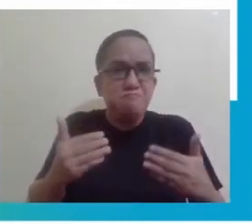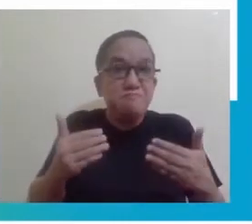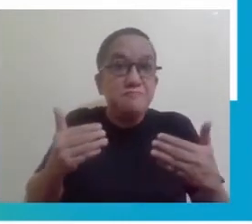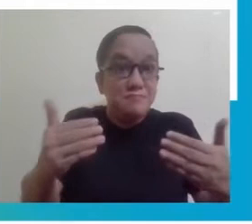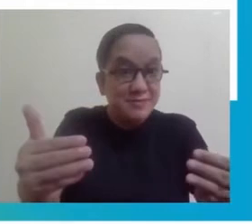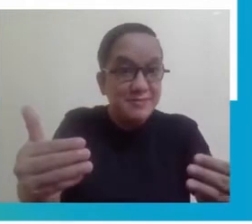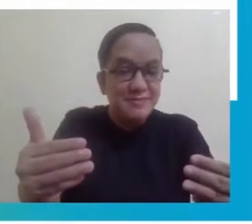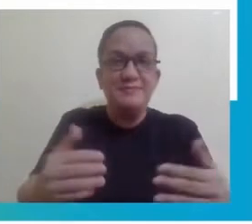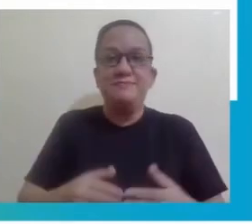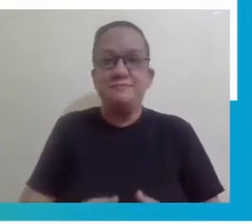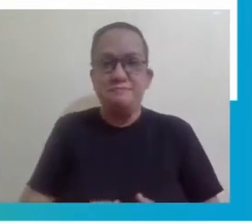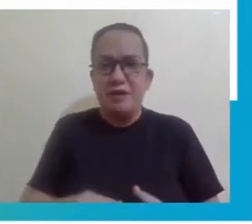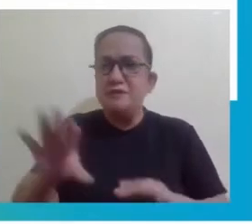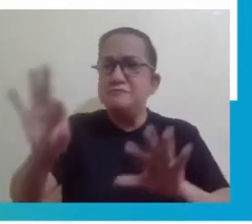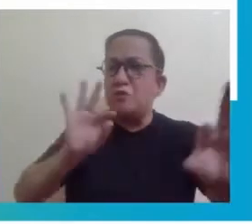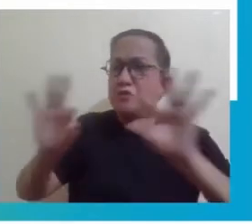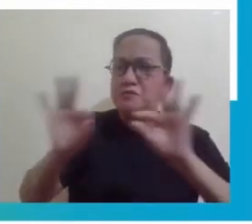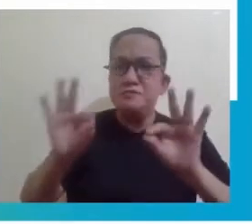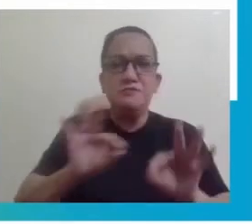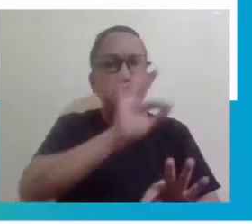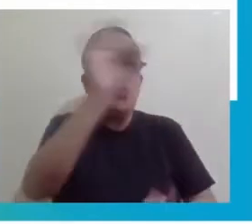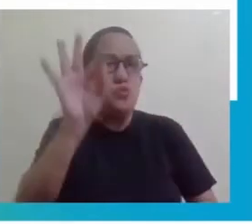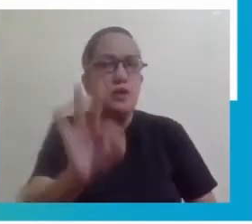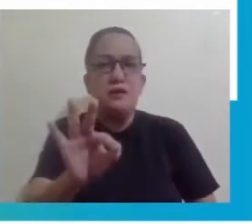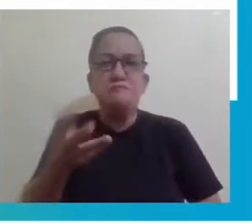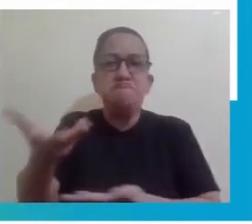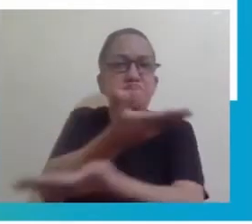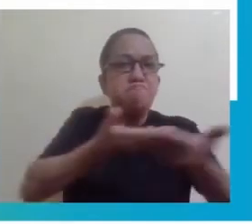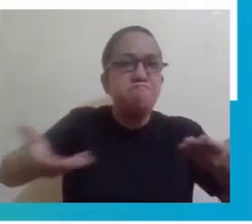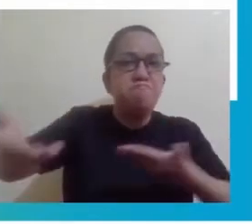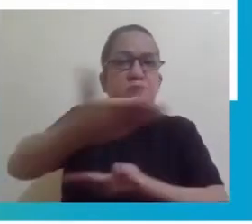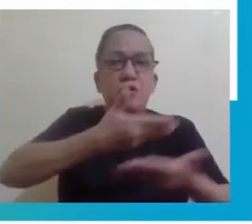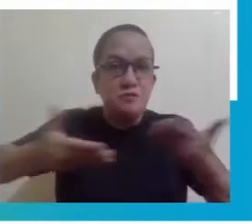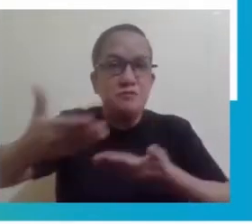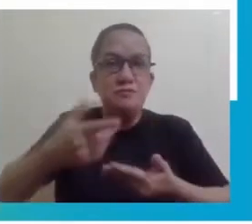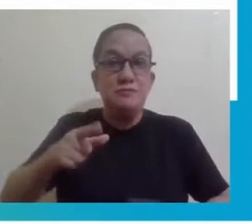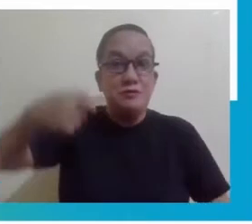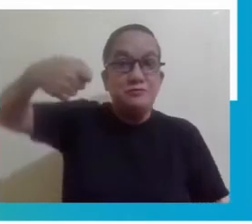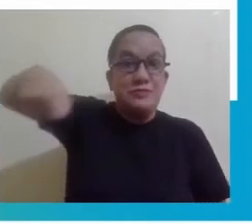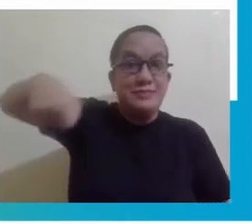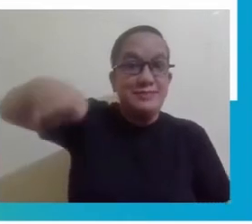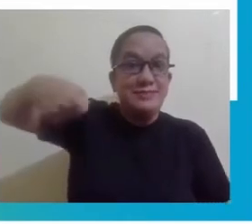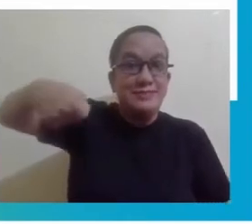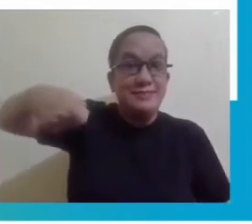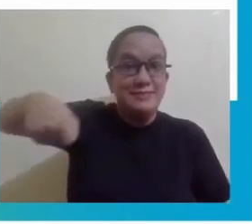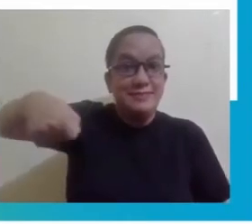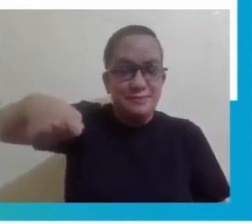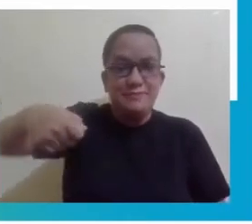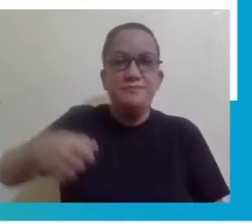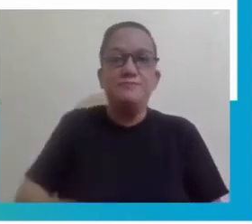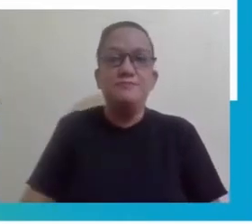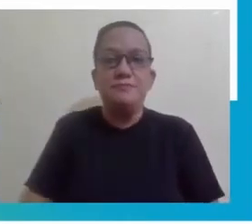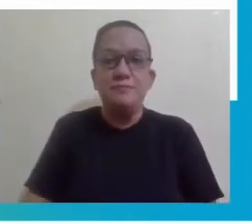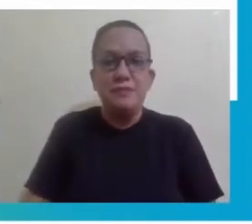dialogue with the president, time permitting, after the initial session. I encourage you to focus your questions